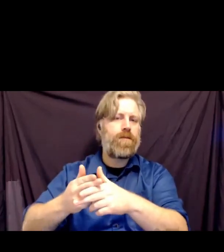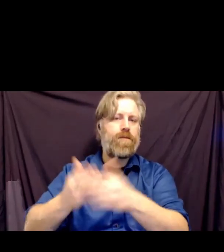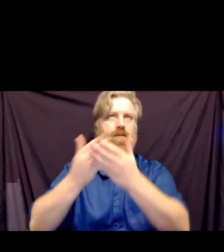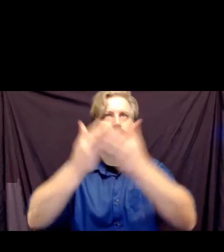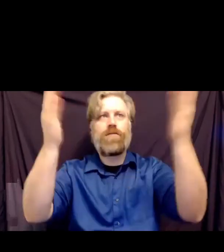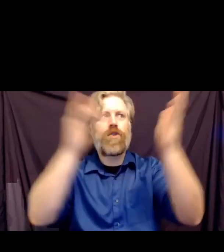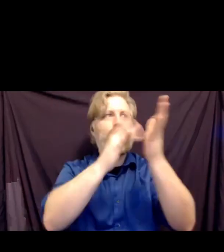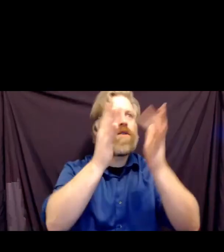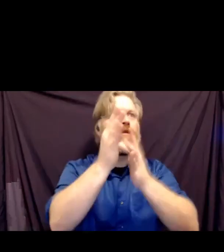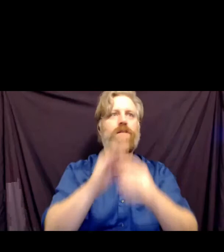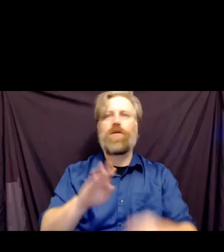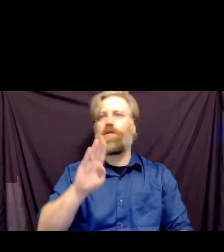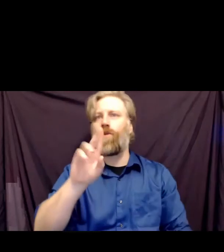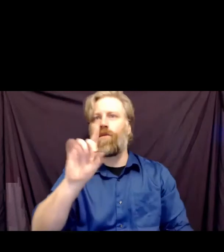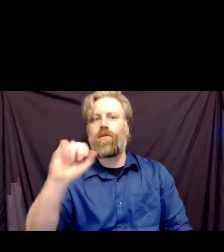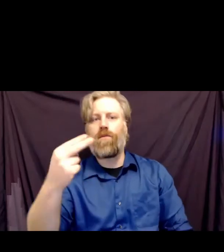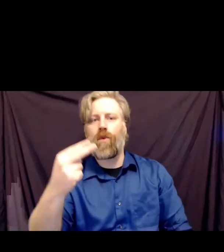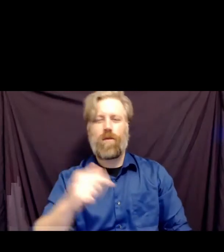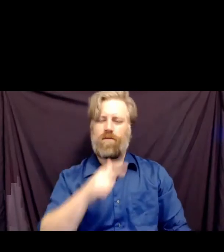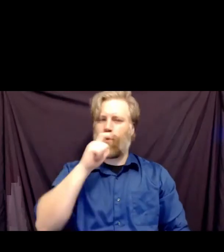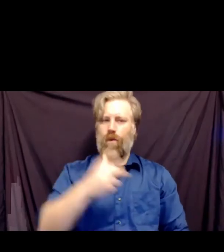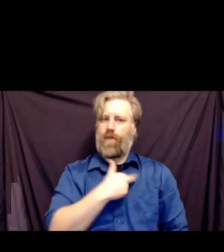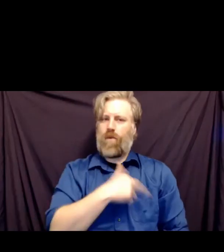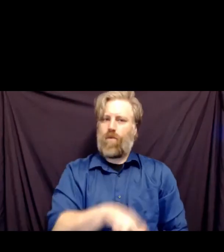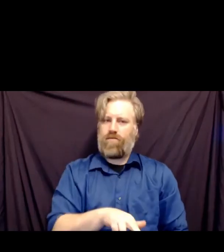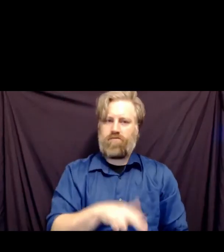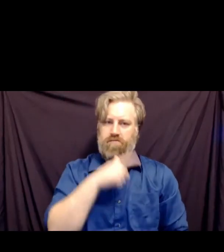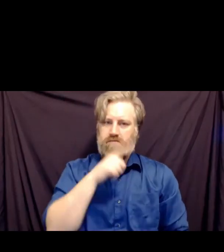Jesus or Buddha. You don't have to be religious. This could just be like